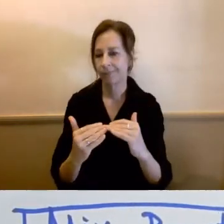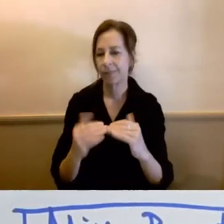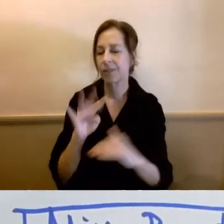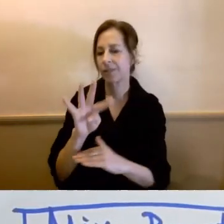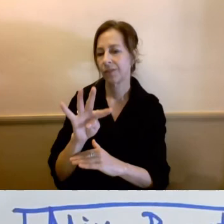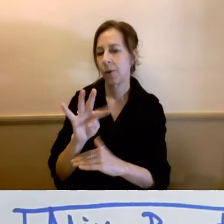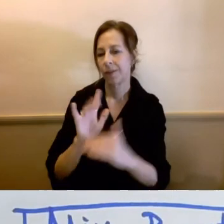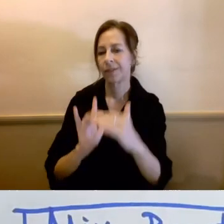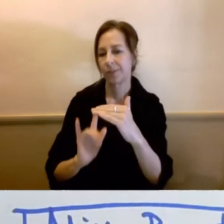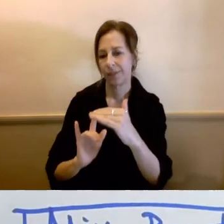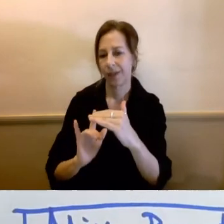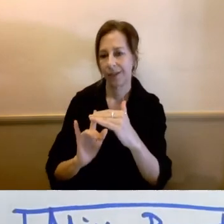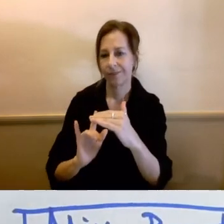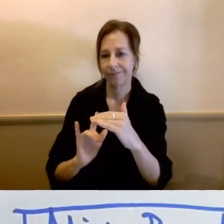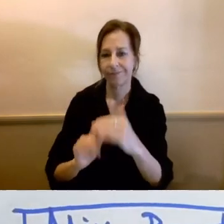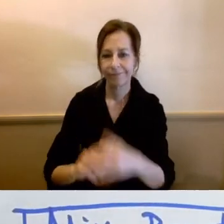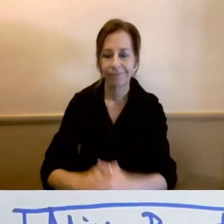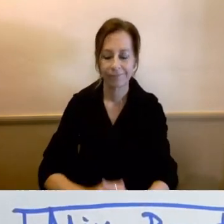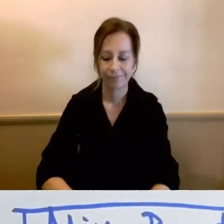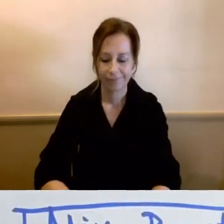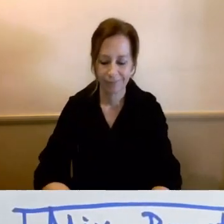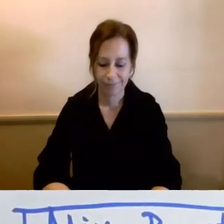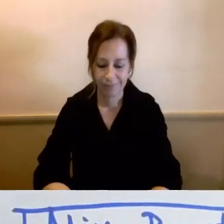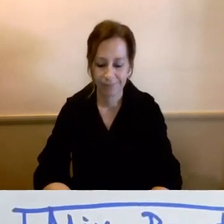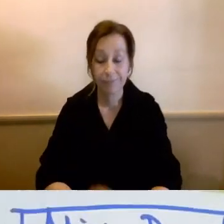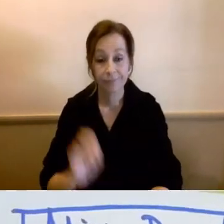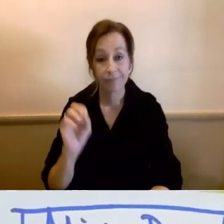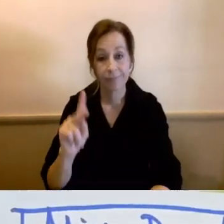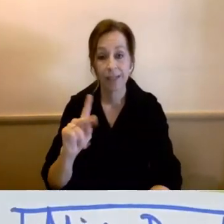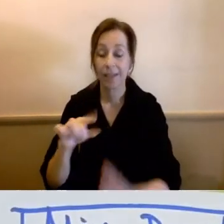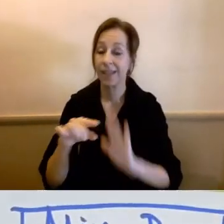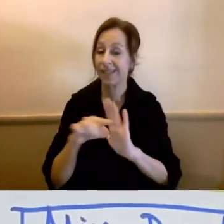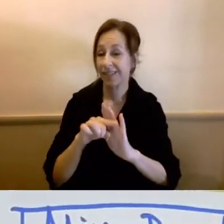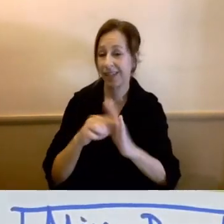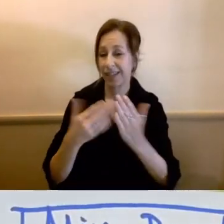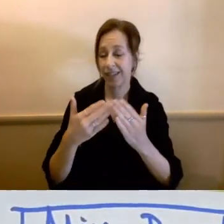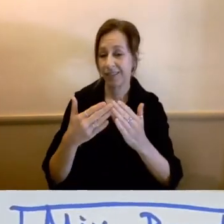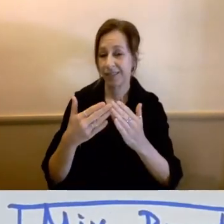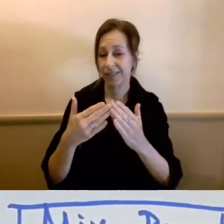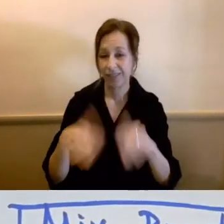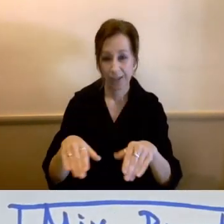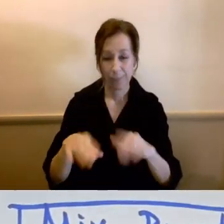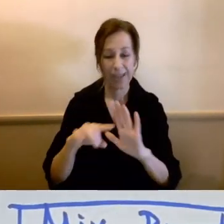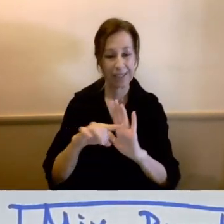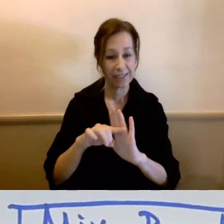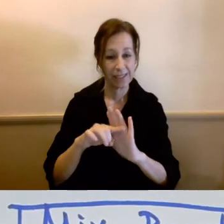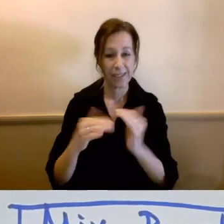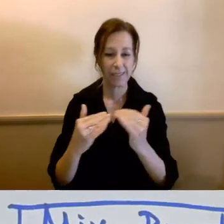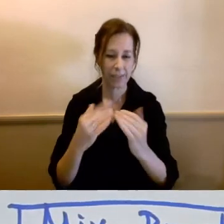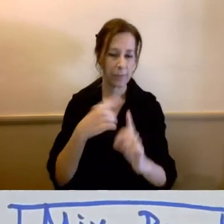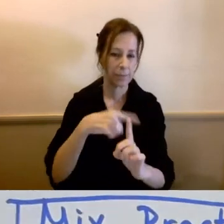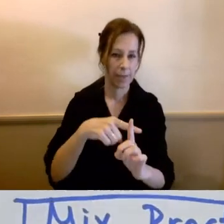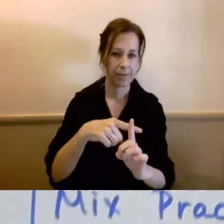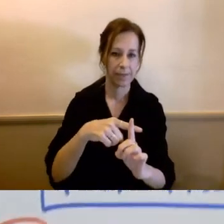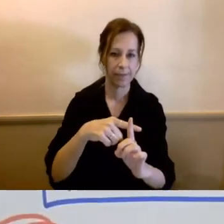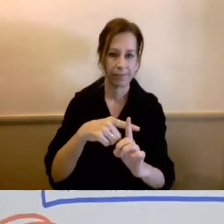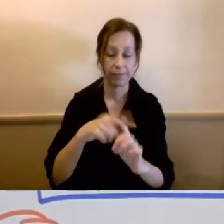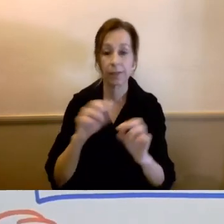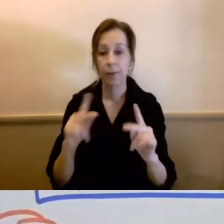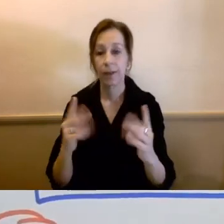just equals 4 over 25. Okay, a negative divided by a negative is a